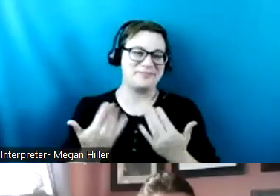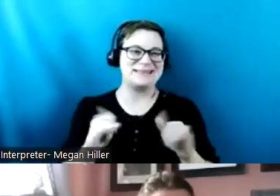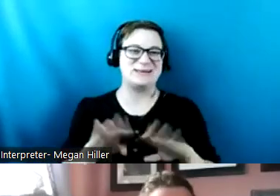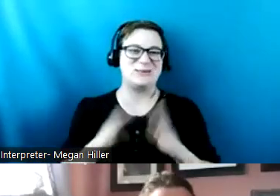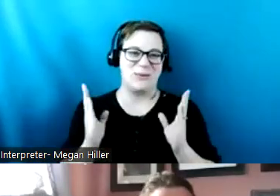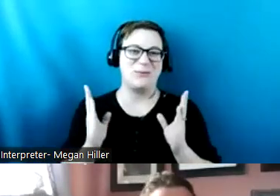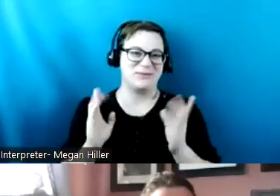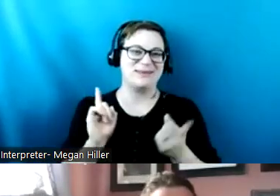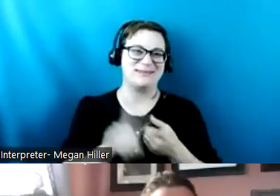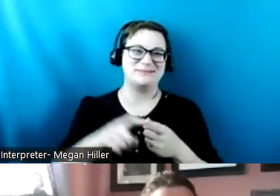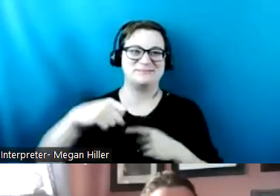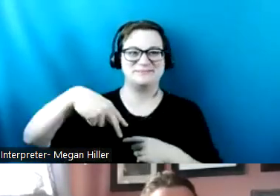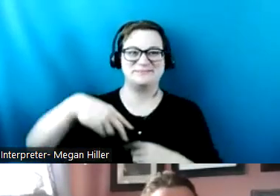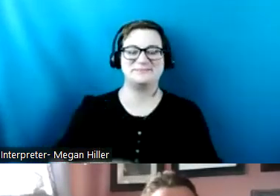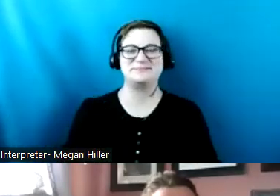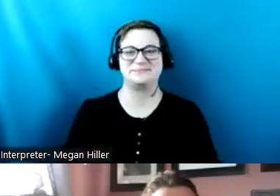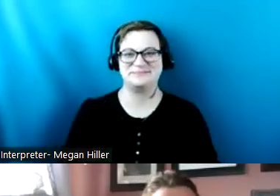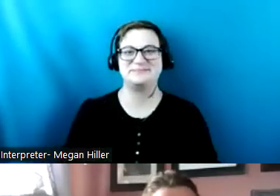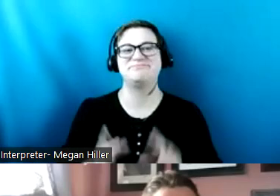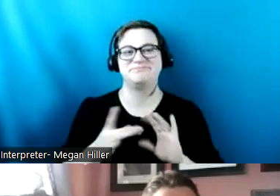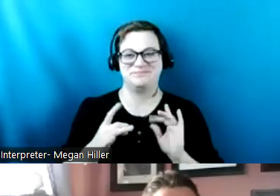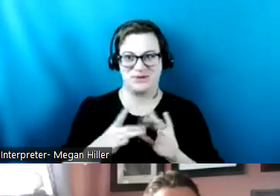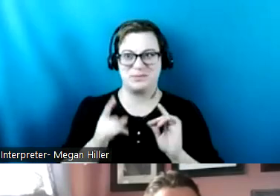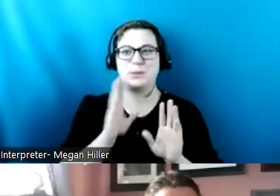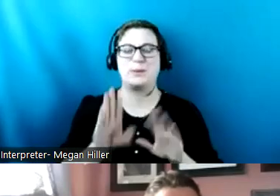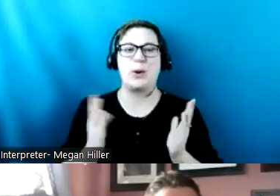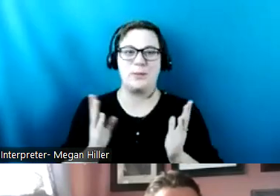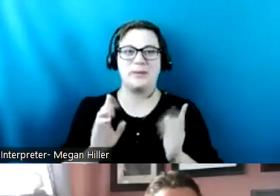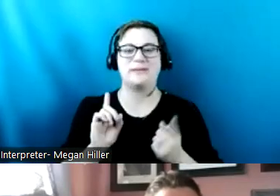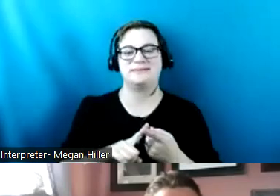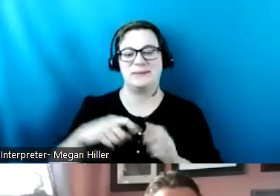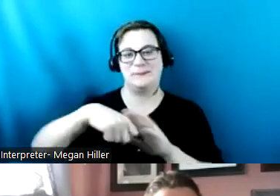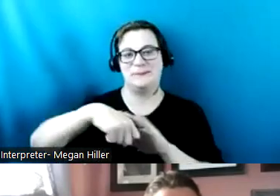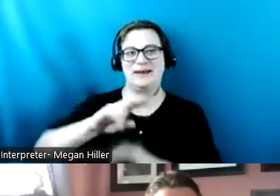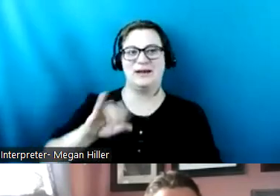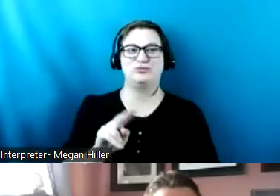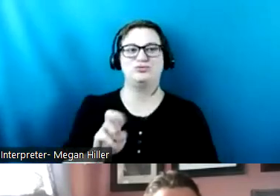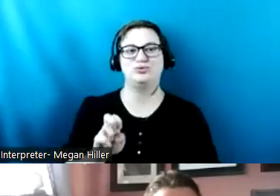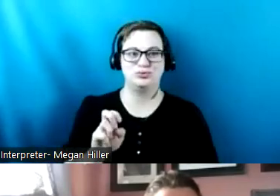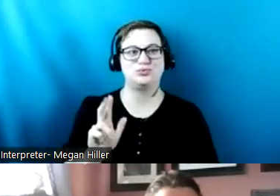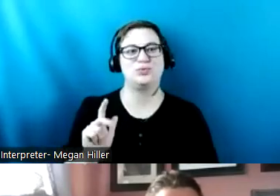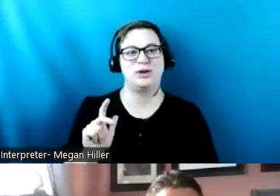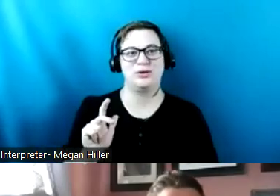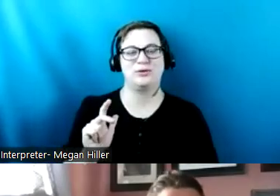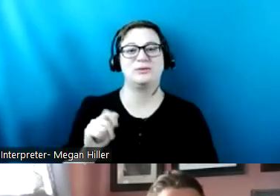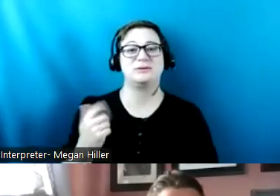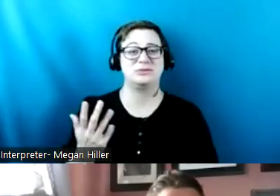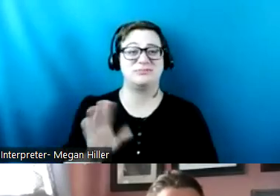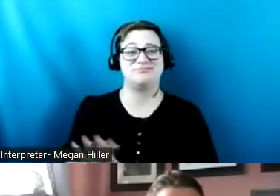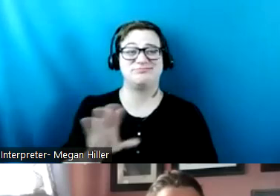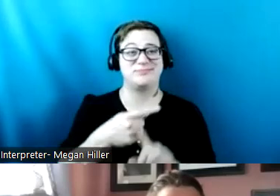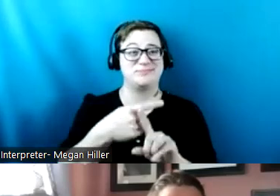our comments open until midnight on June 23rd. So we've got about a month